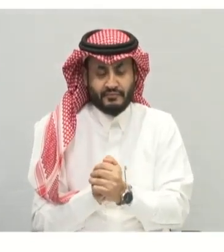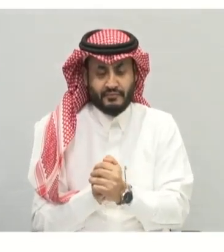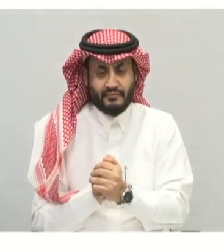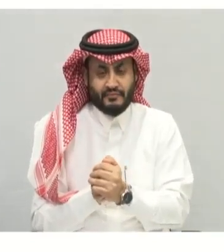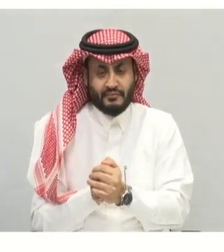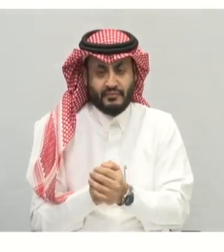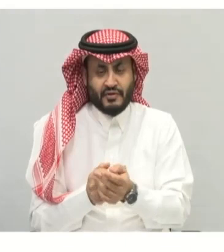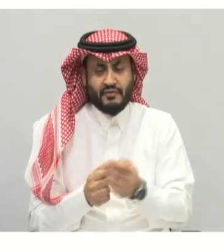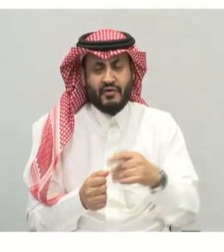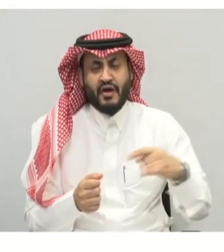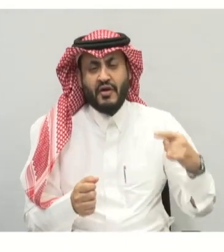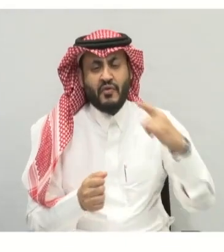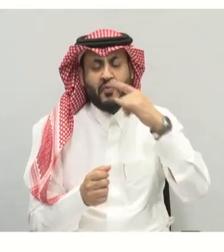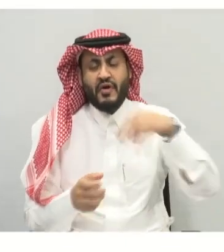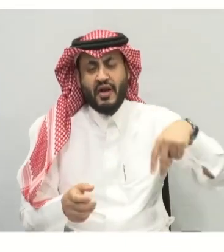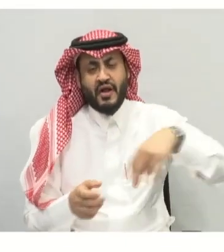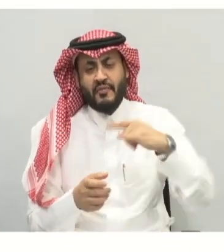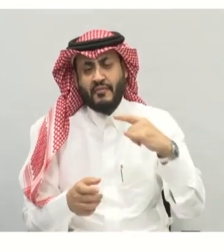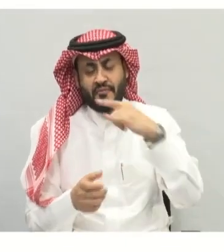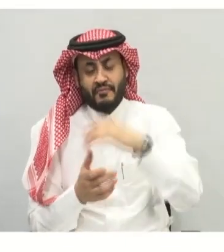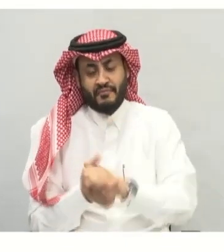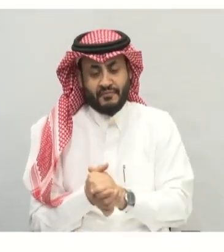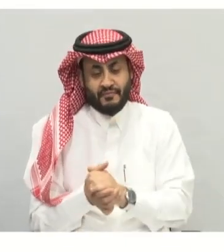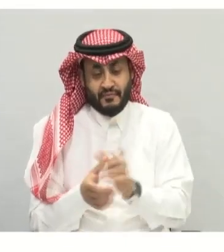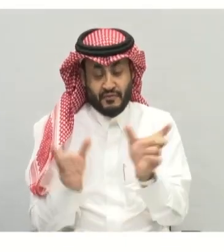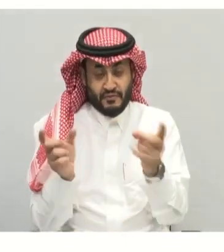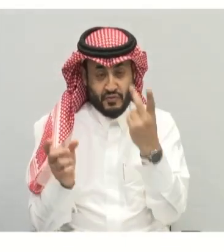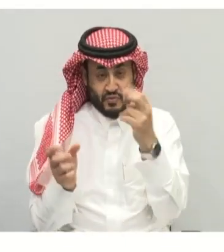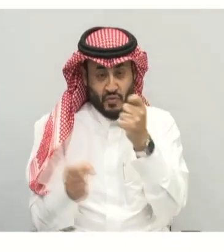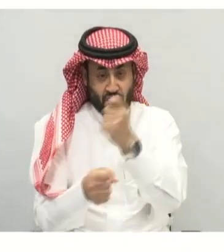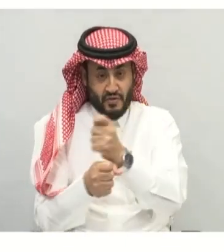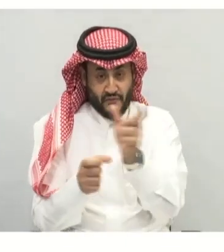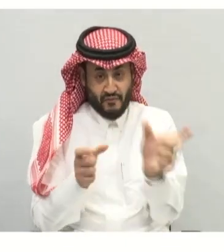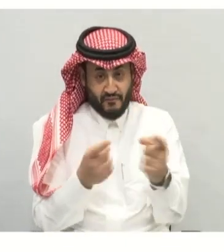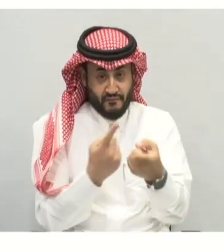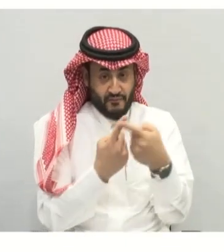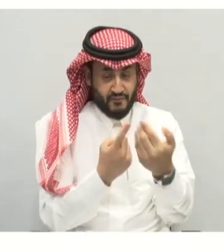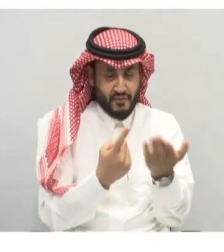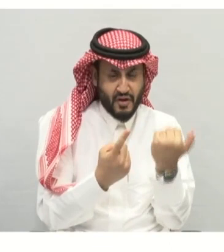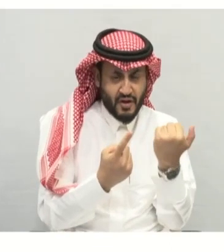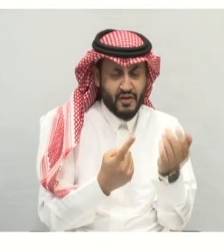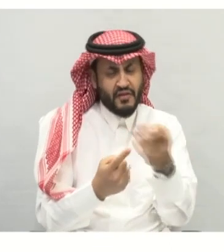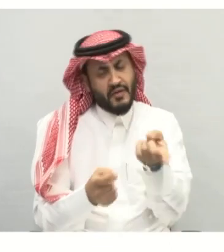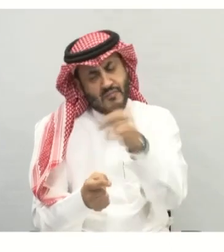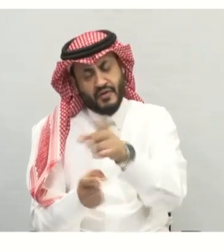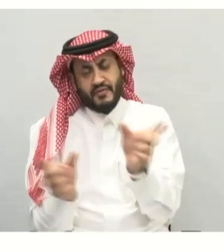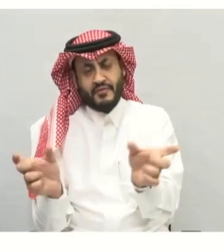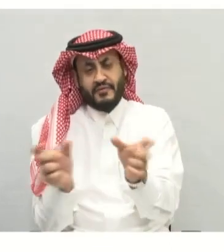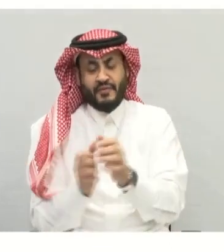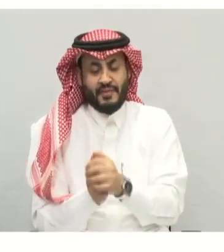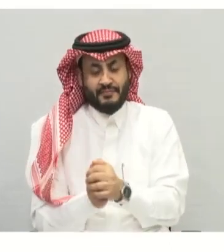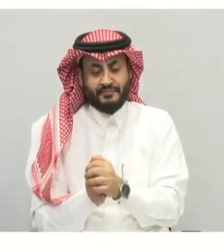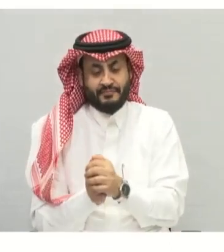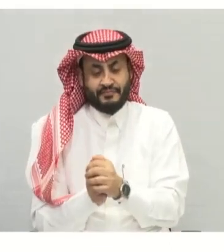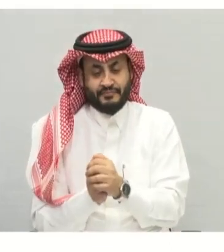the airport our flight had already left so the first action has happened here is this one that our